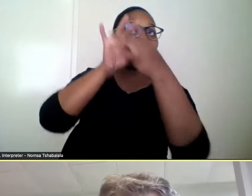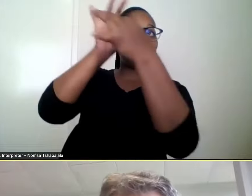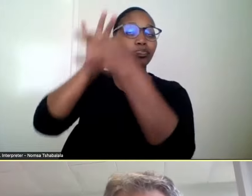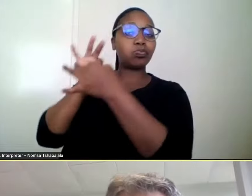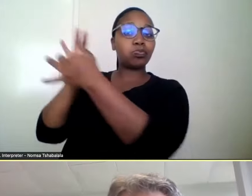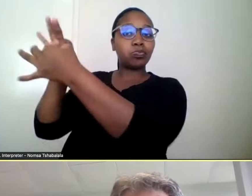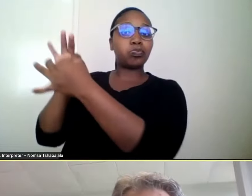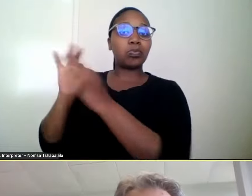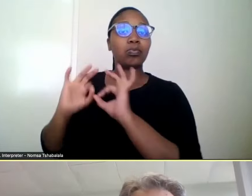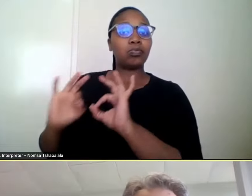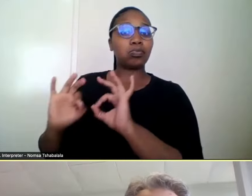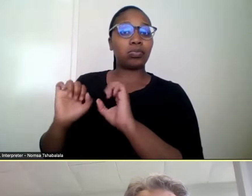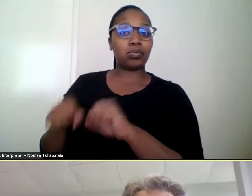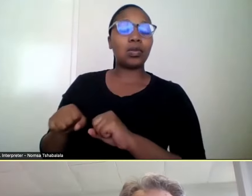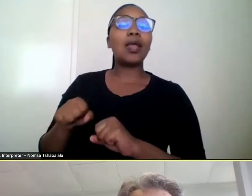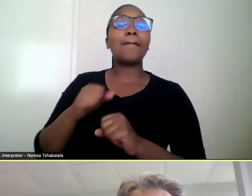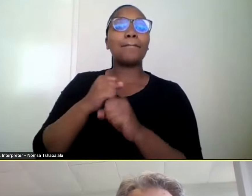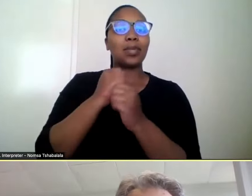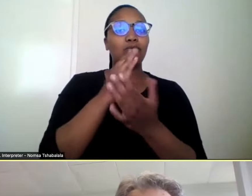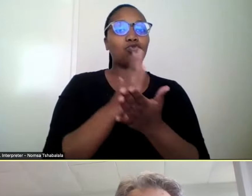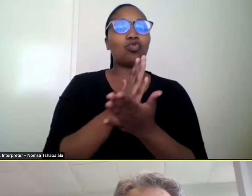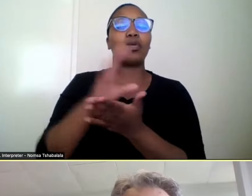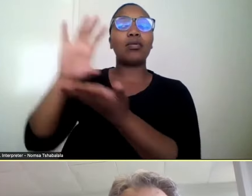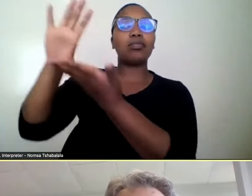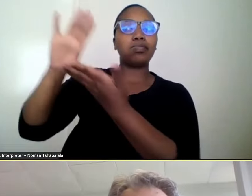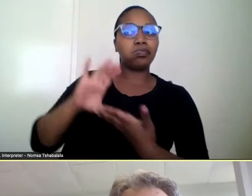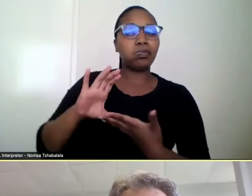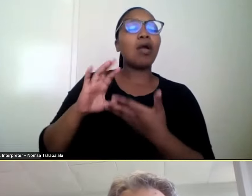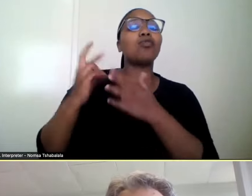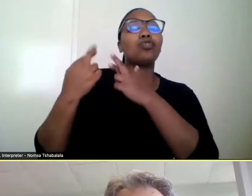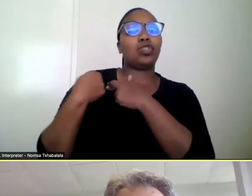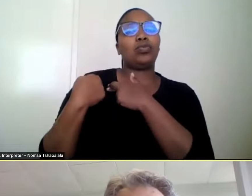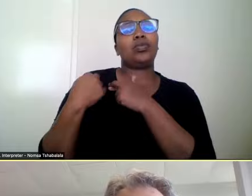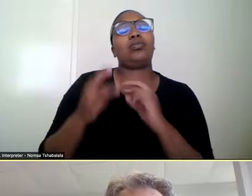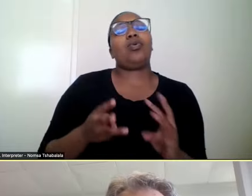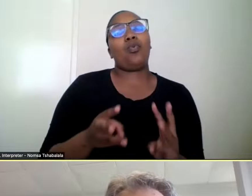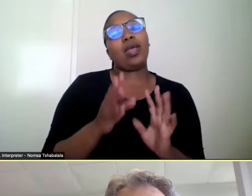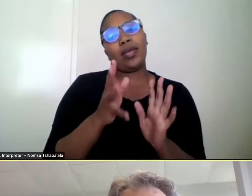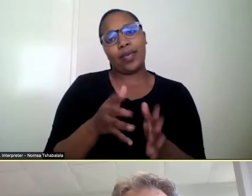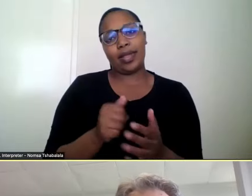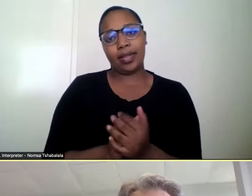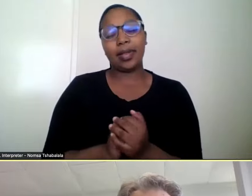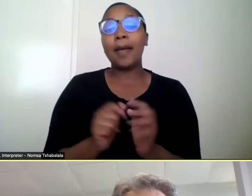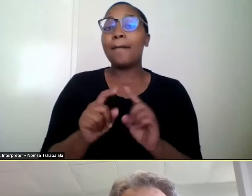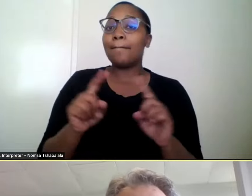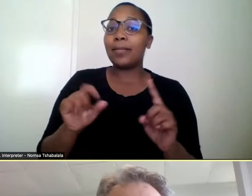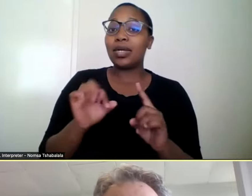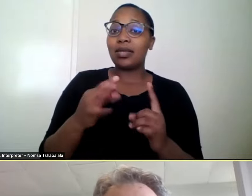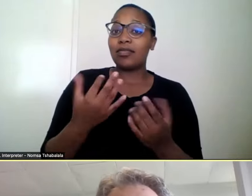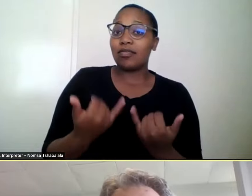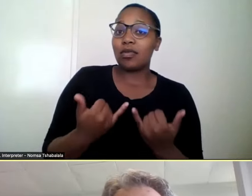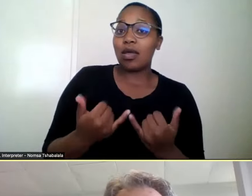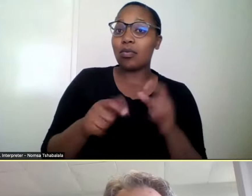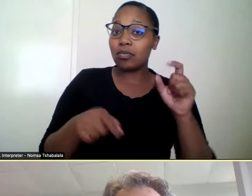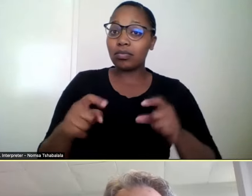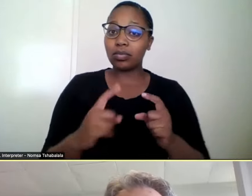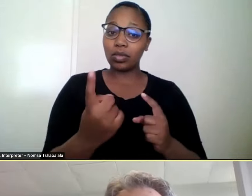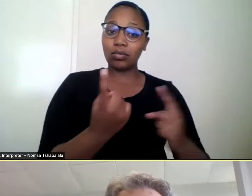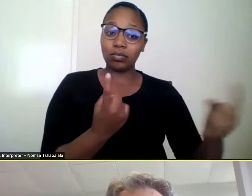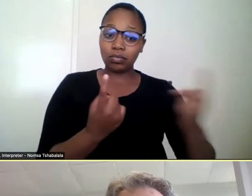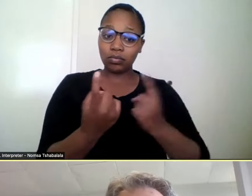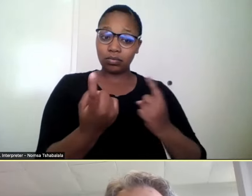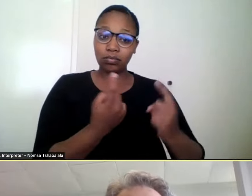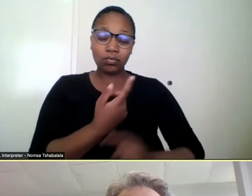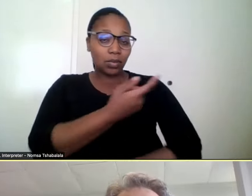in a responsible manner. But if we do have an uptake now, we can assure the public there's plenty